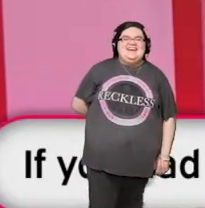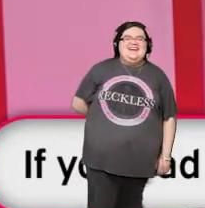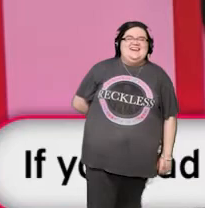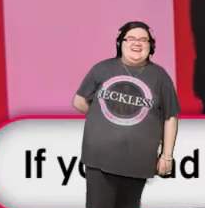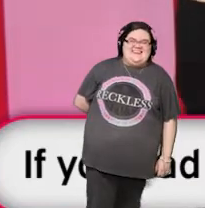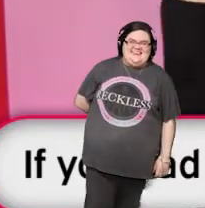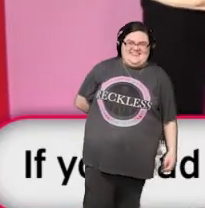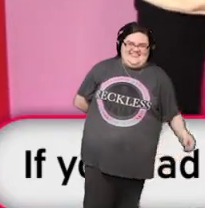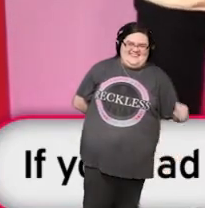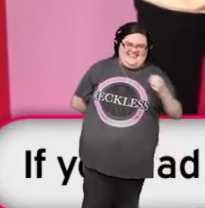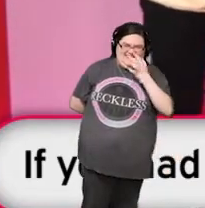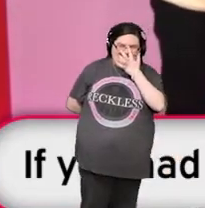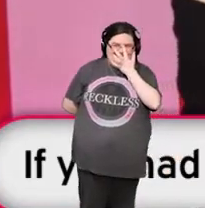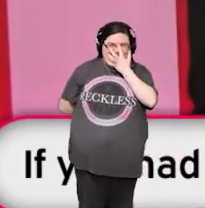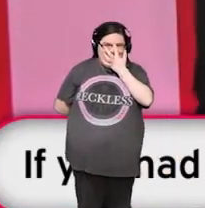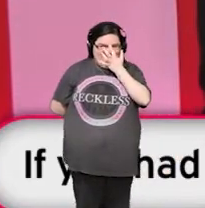branding.